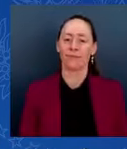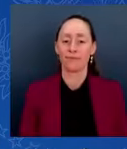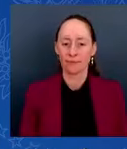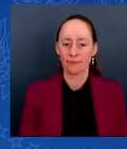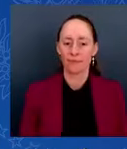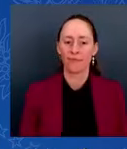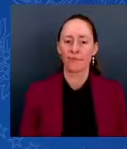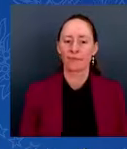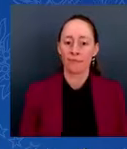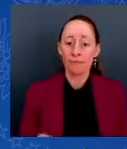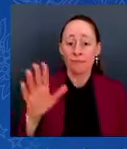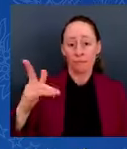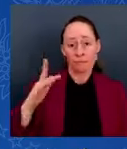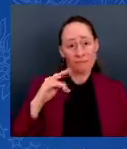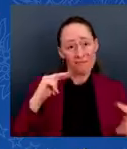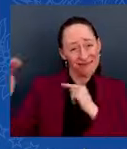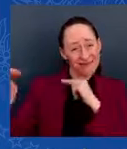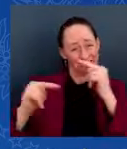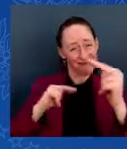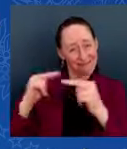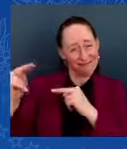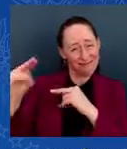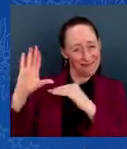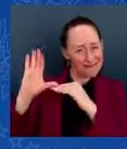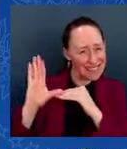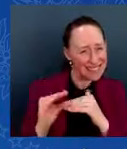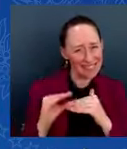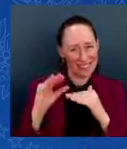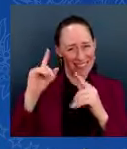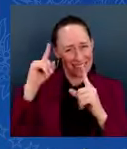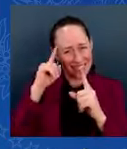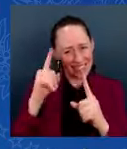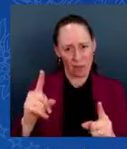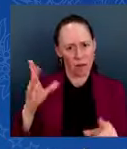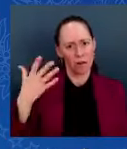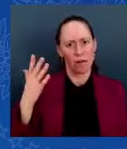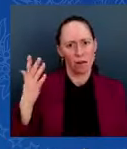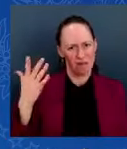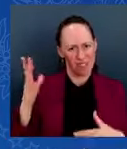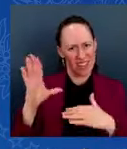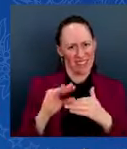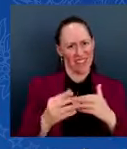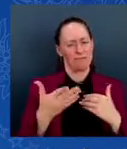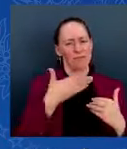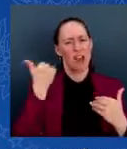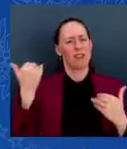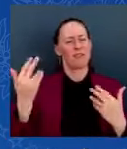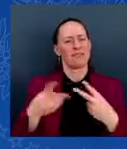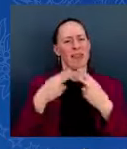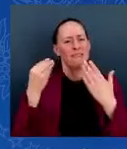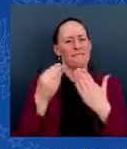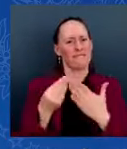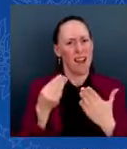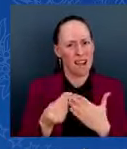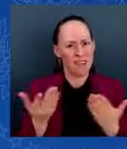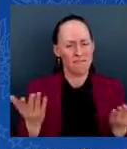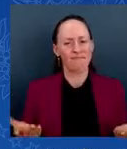to 80%, depending which drug it is. Let me give you one example. Non-insulin diabetes drugs